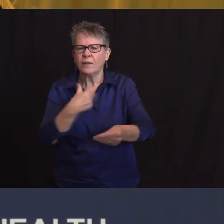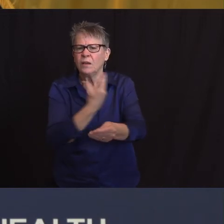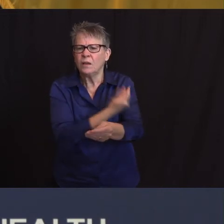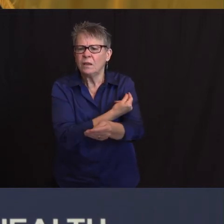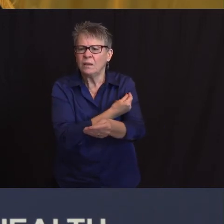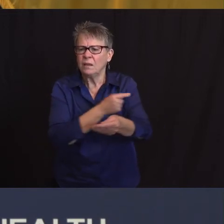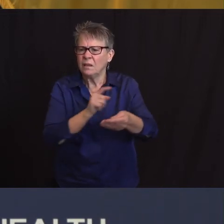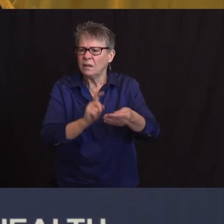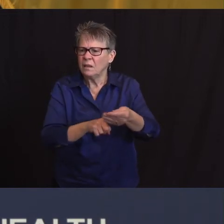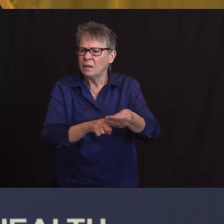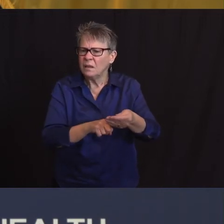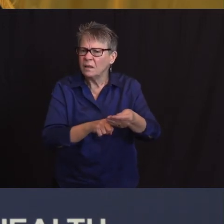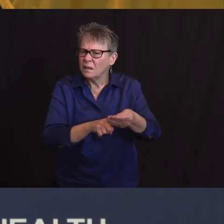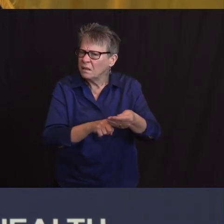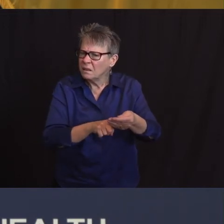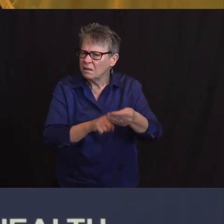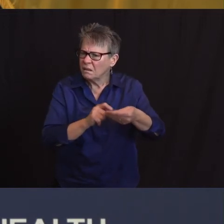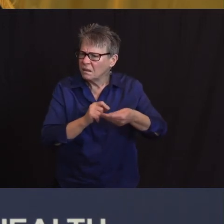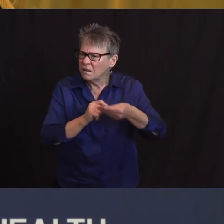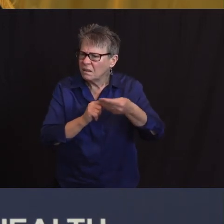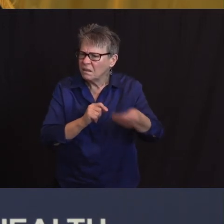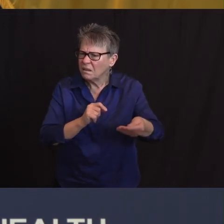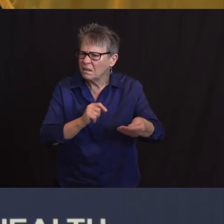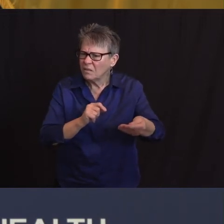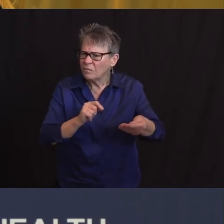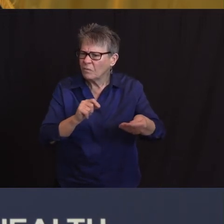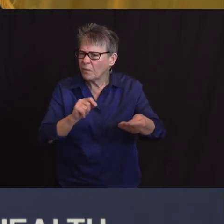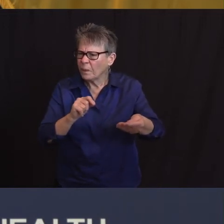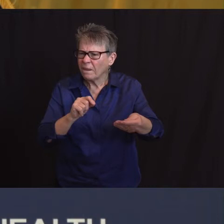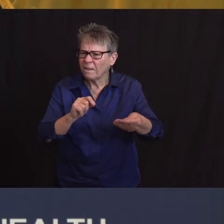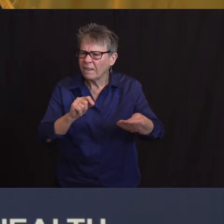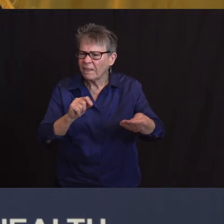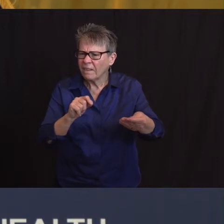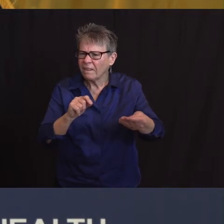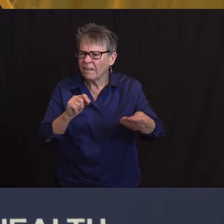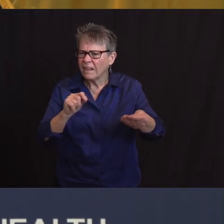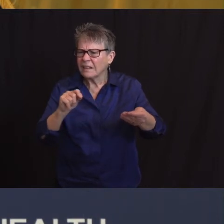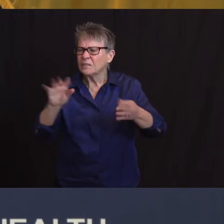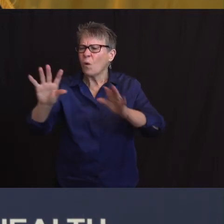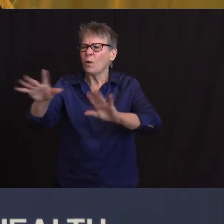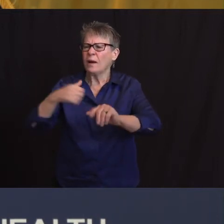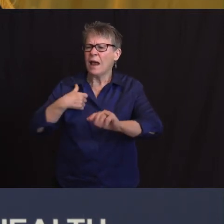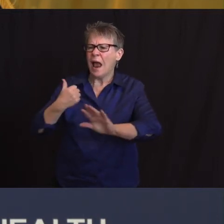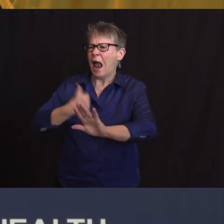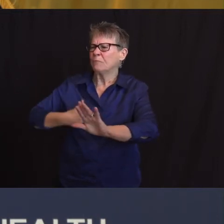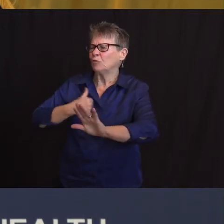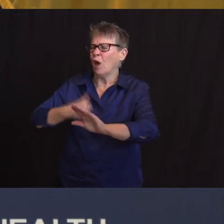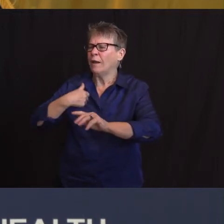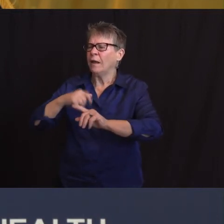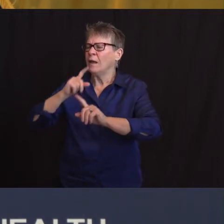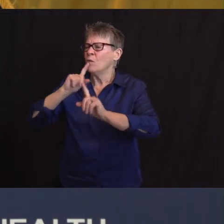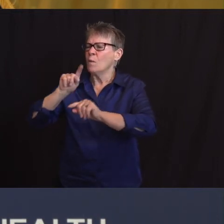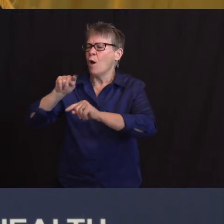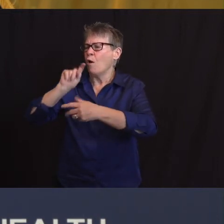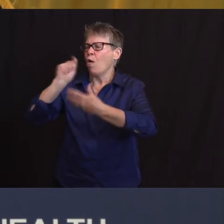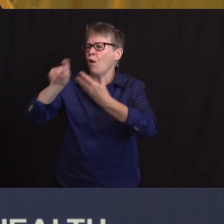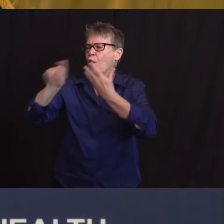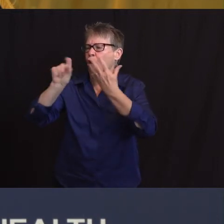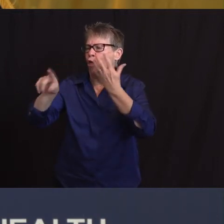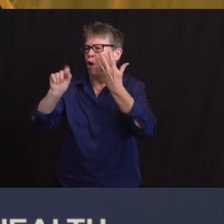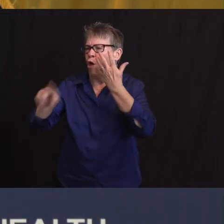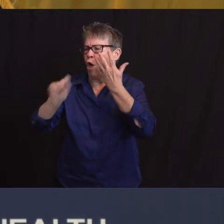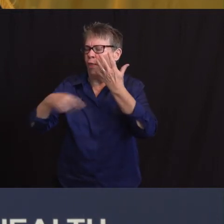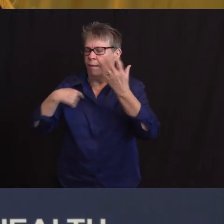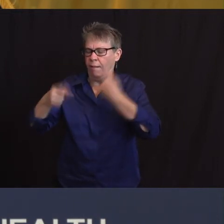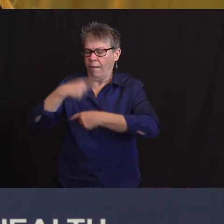Commissioner, what am I doing here? When did the call centers start making appointments? Were they first or second doses